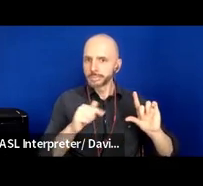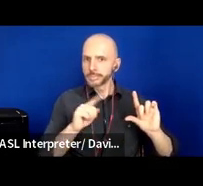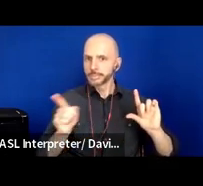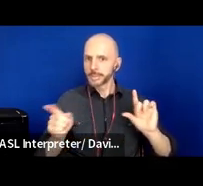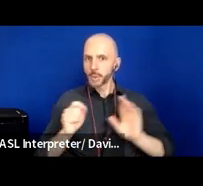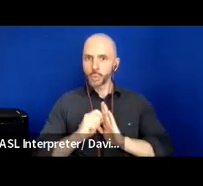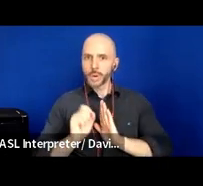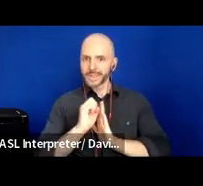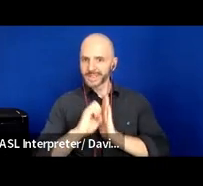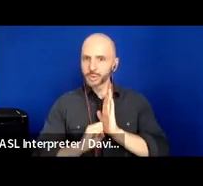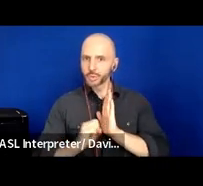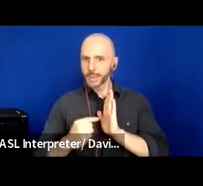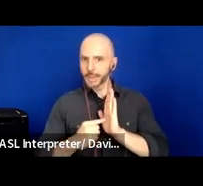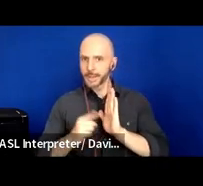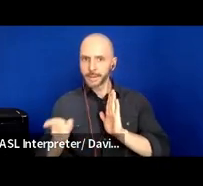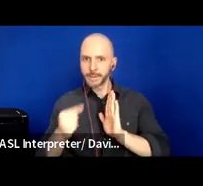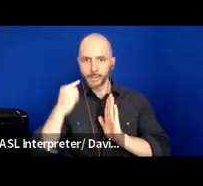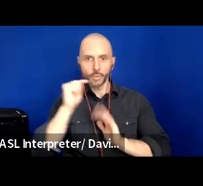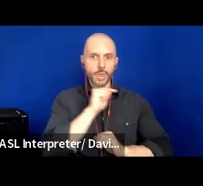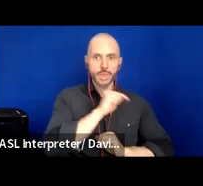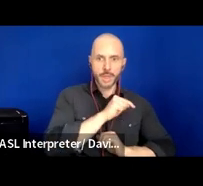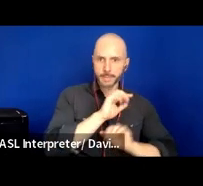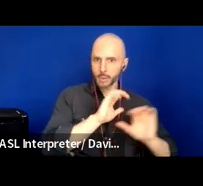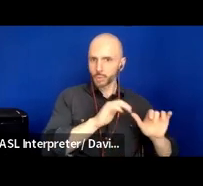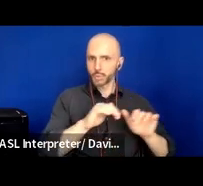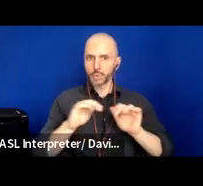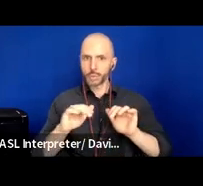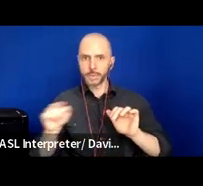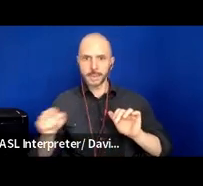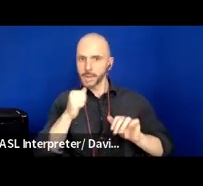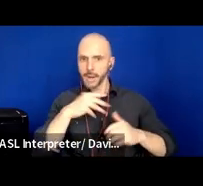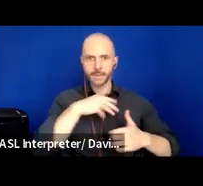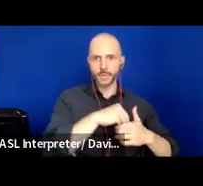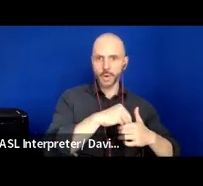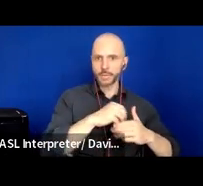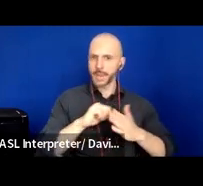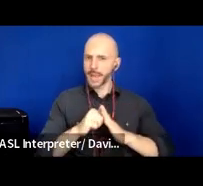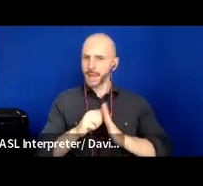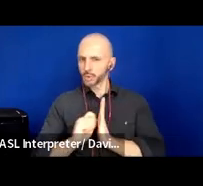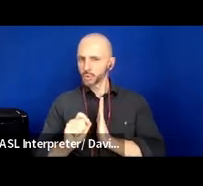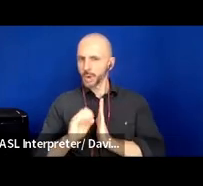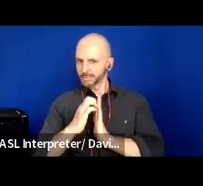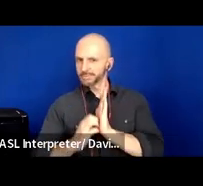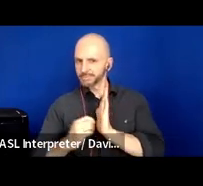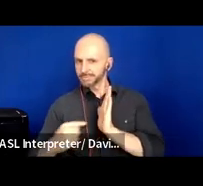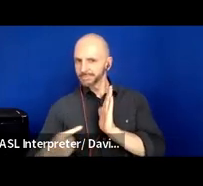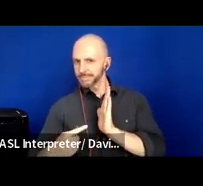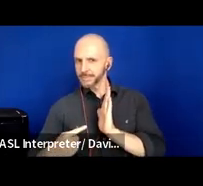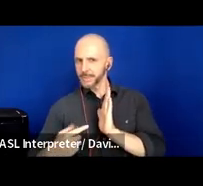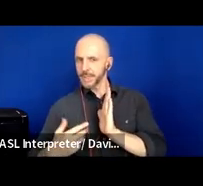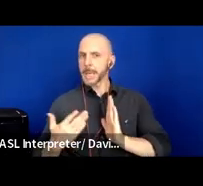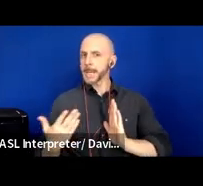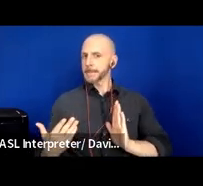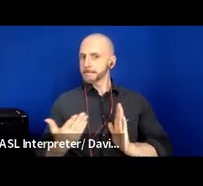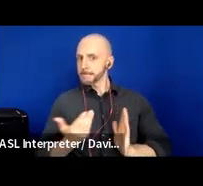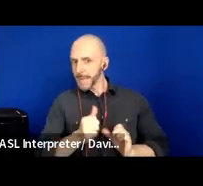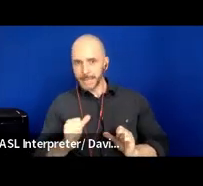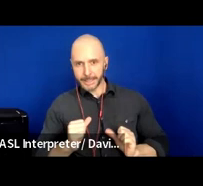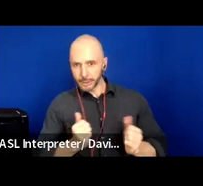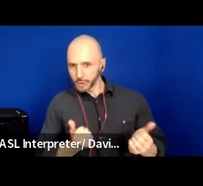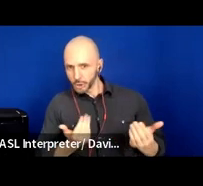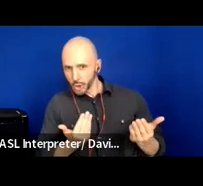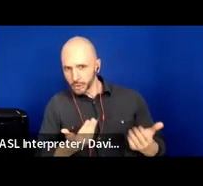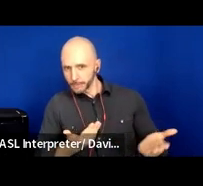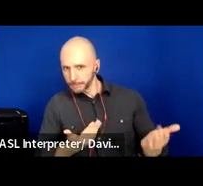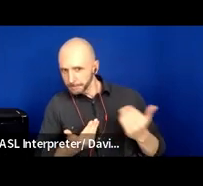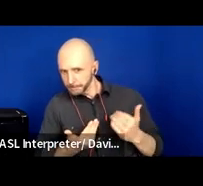for a community we are not a part of? I mean, and again, as you ask those questions, I love other people to weigh in. I think of some of the people, skilled